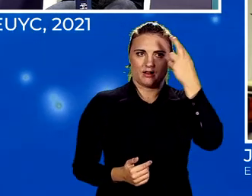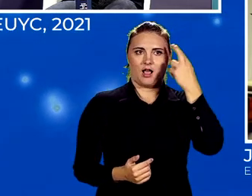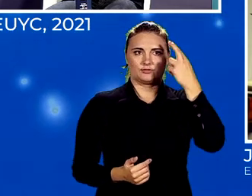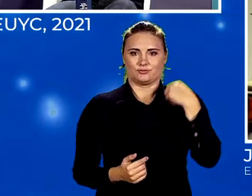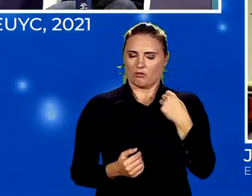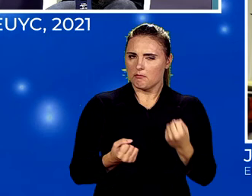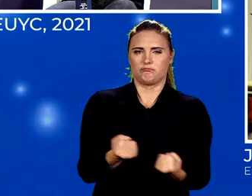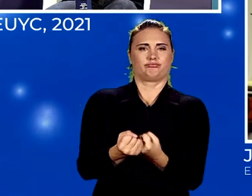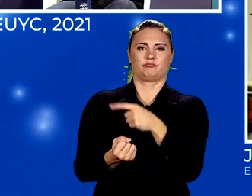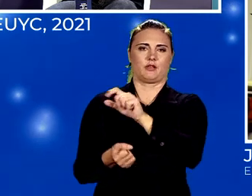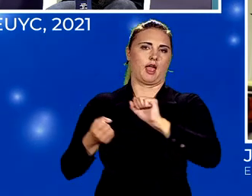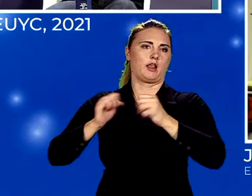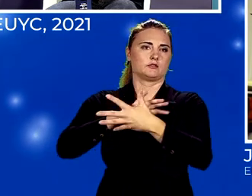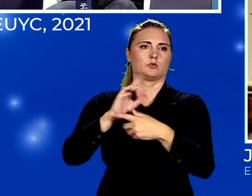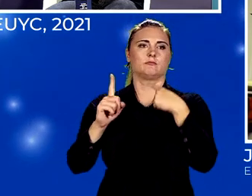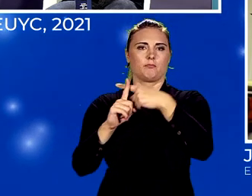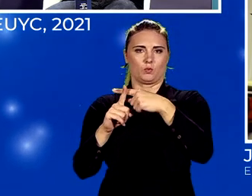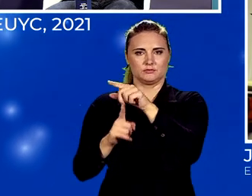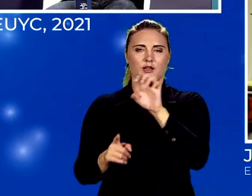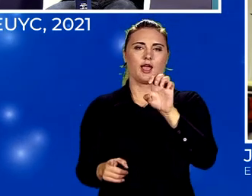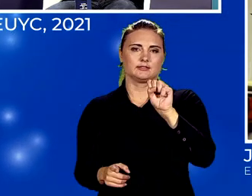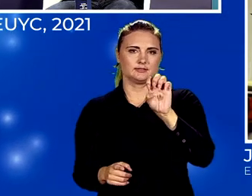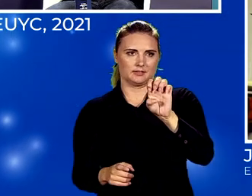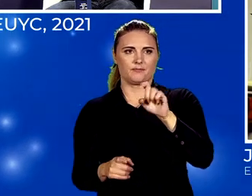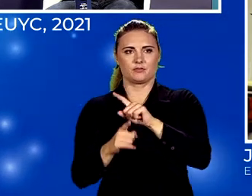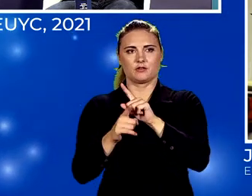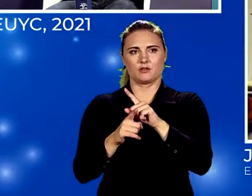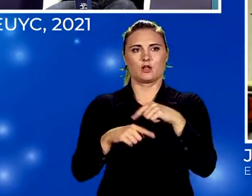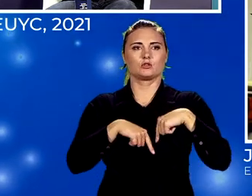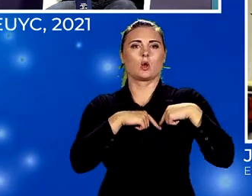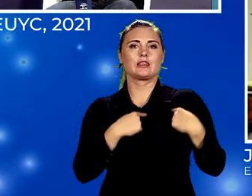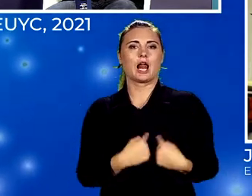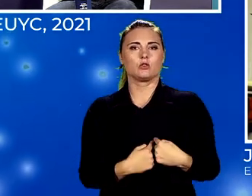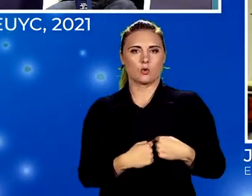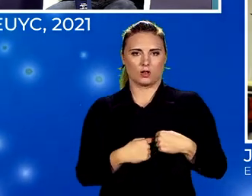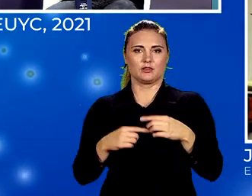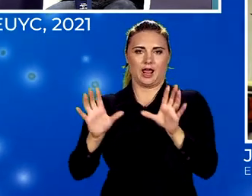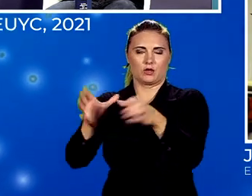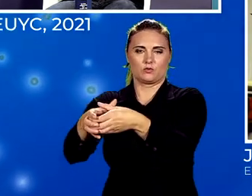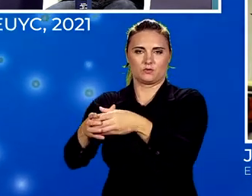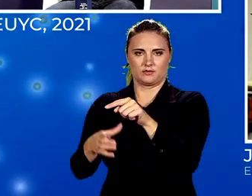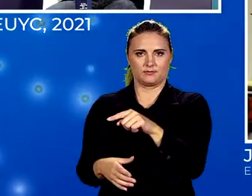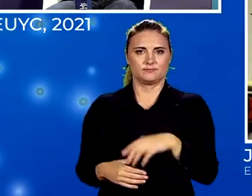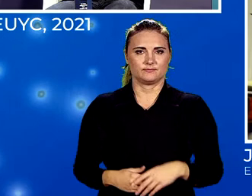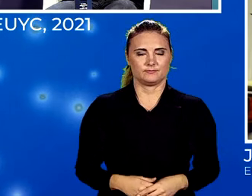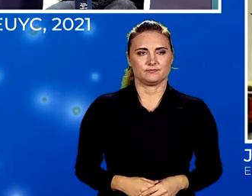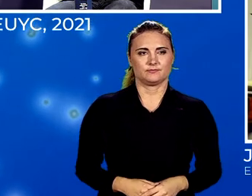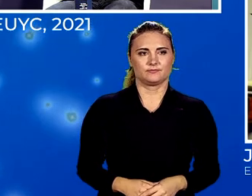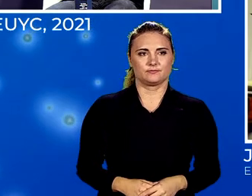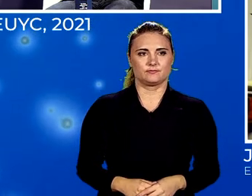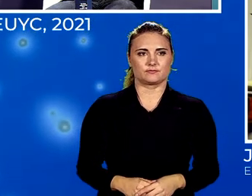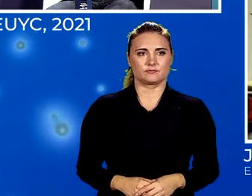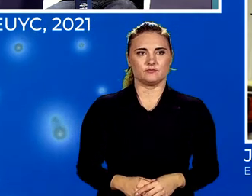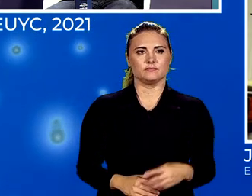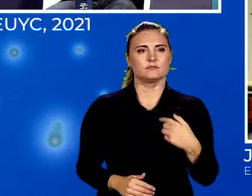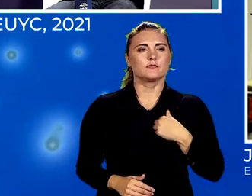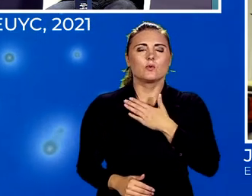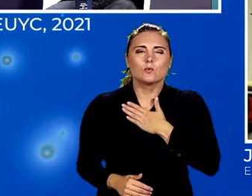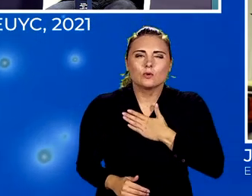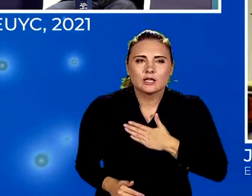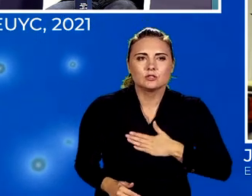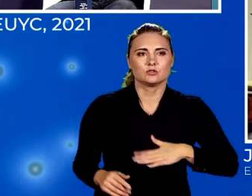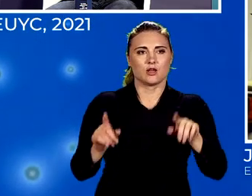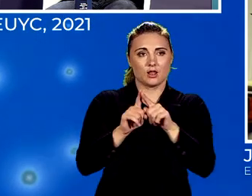and Solidarity Corps Program, with the very concrete goal that they get their competencies, that they